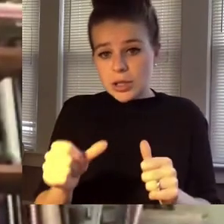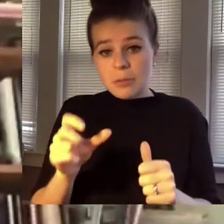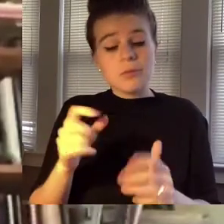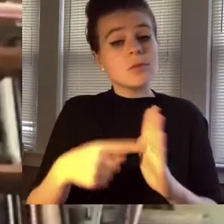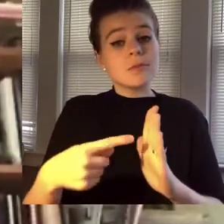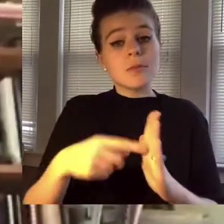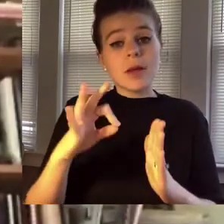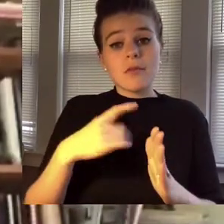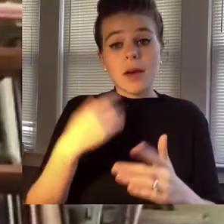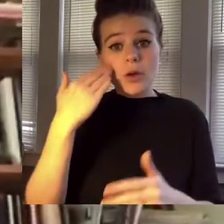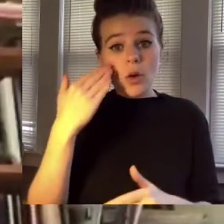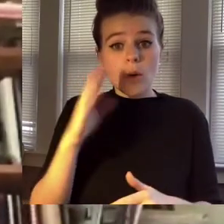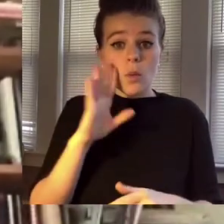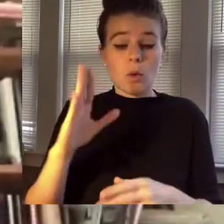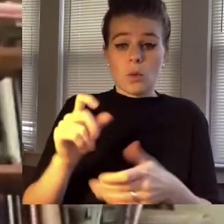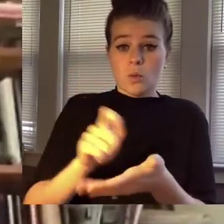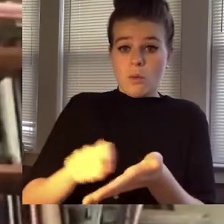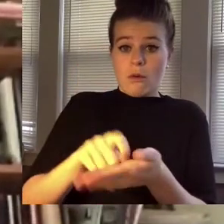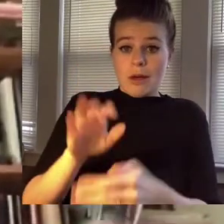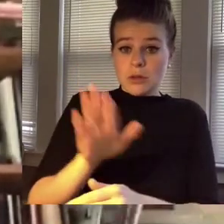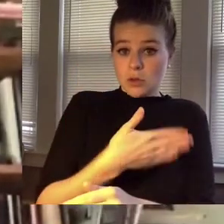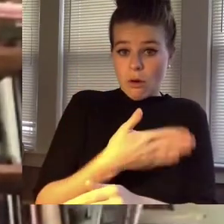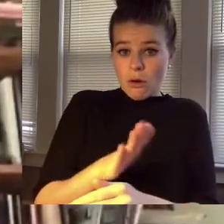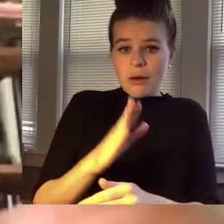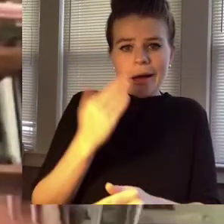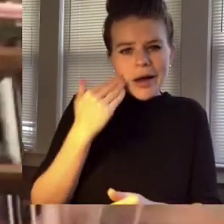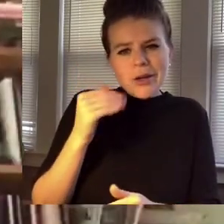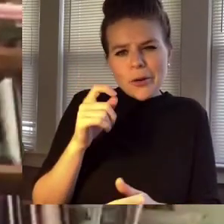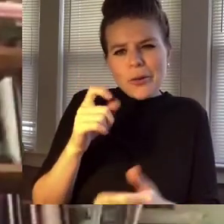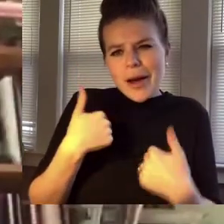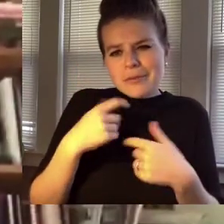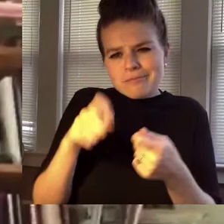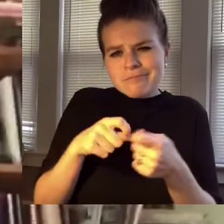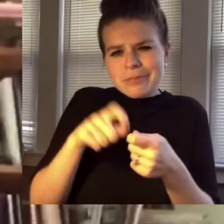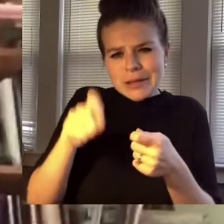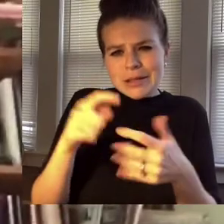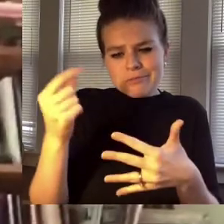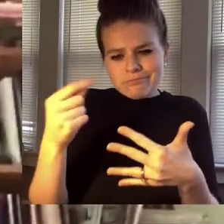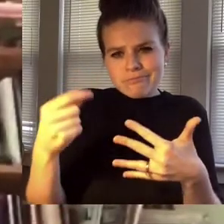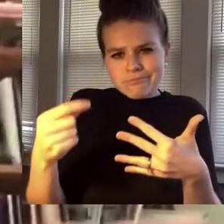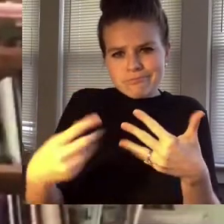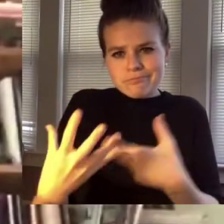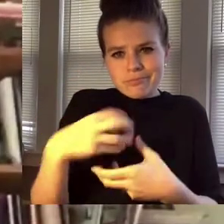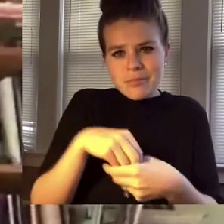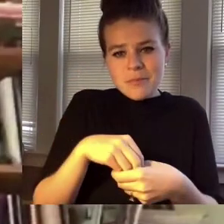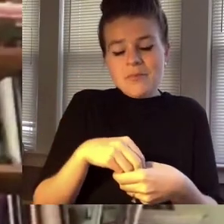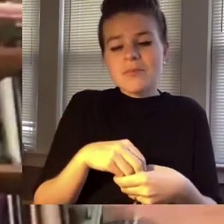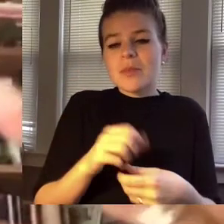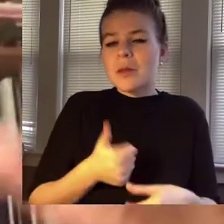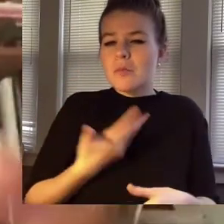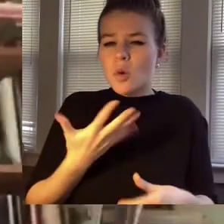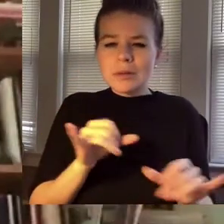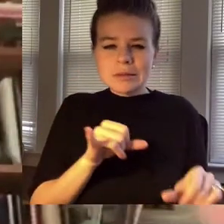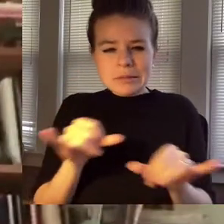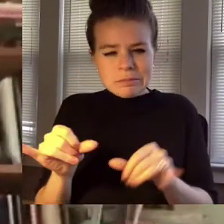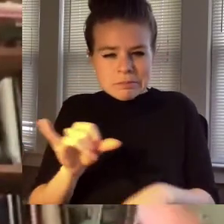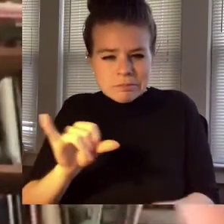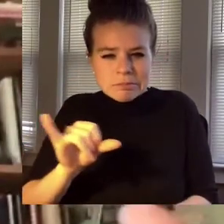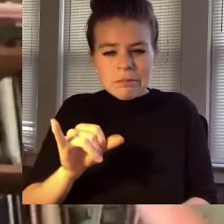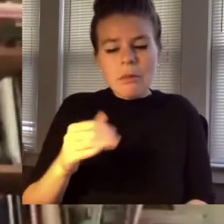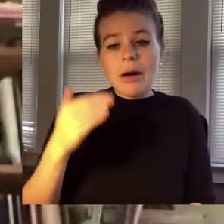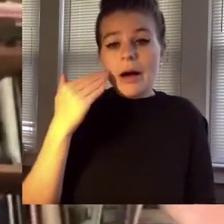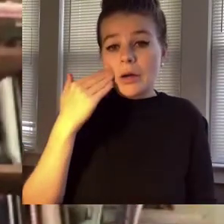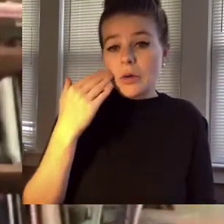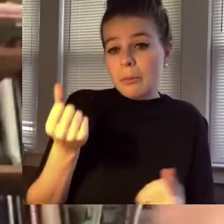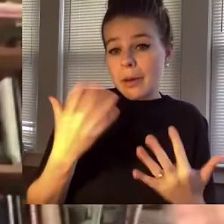things. But what the content of it is something that emerges, as for me anyway, it emerges. I know other poets think of the whole poem,